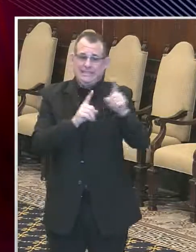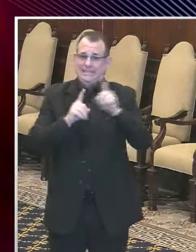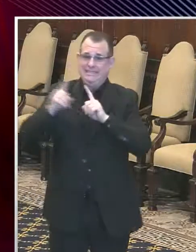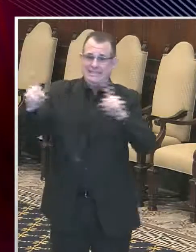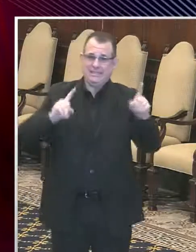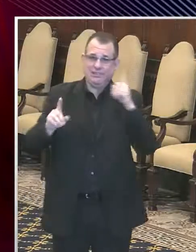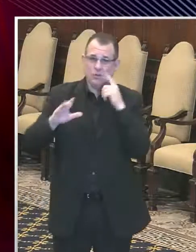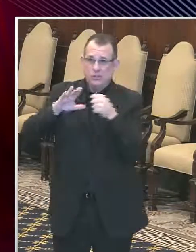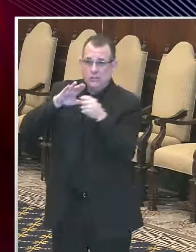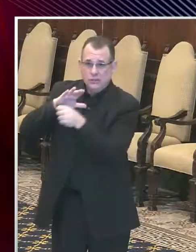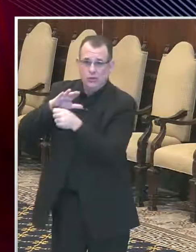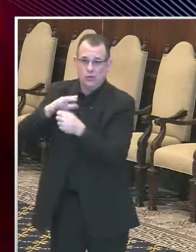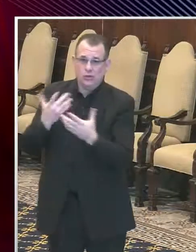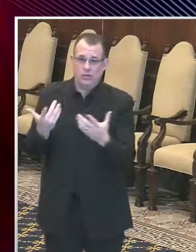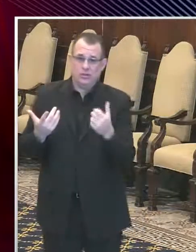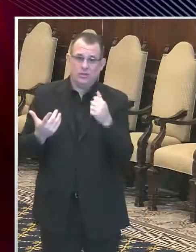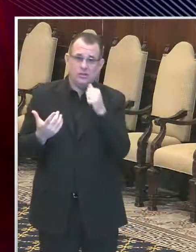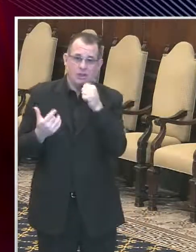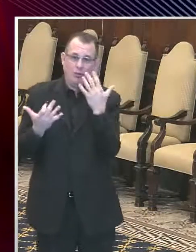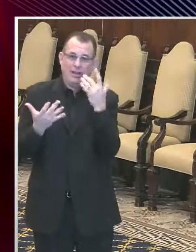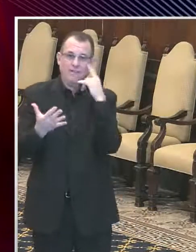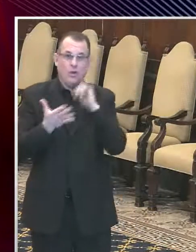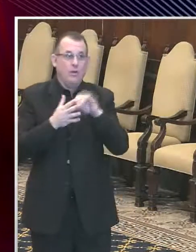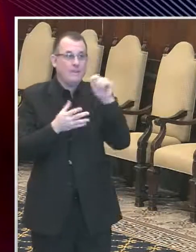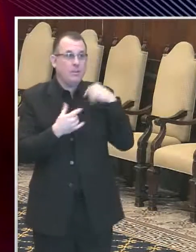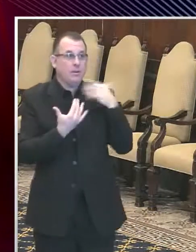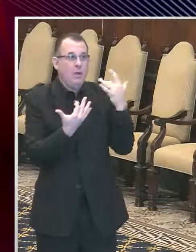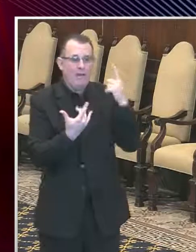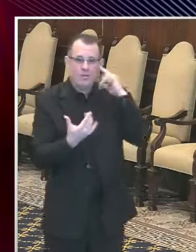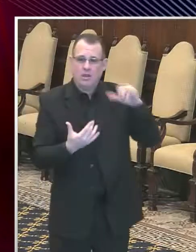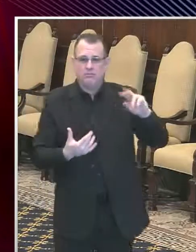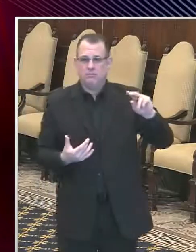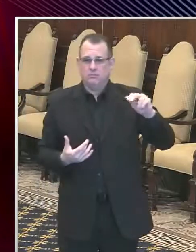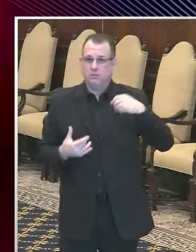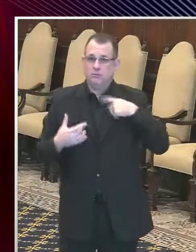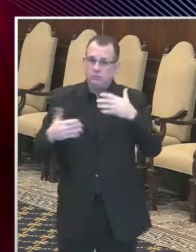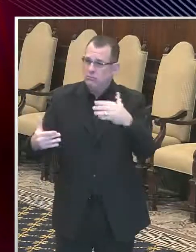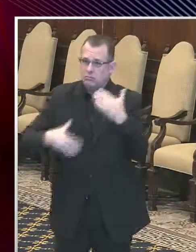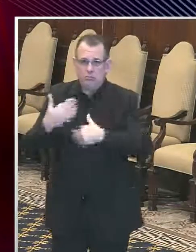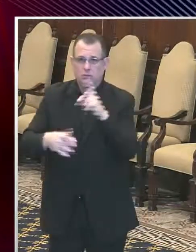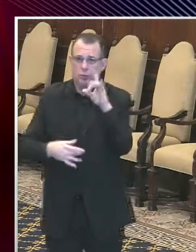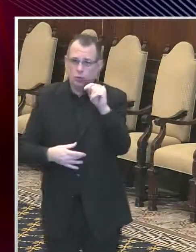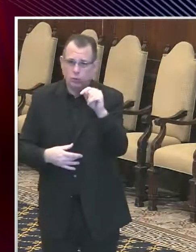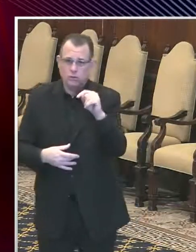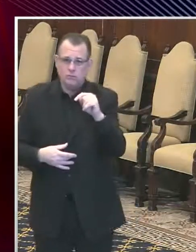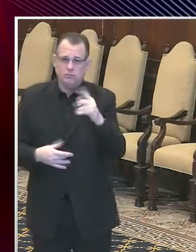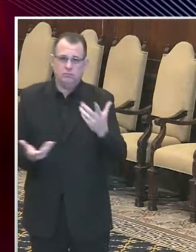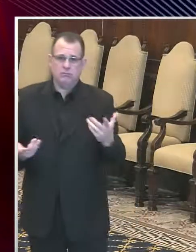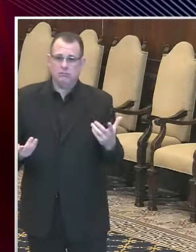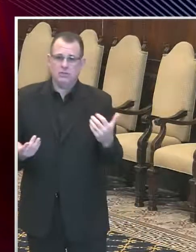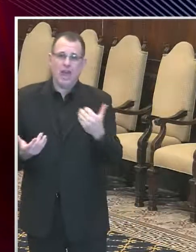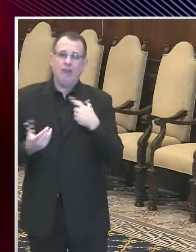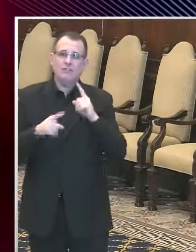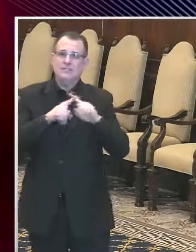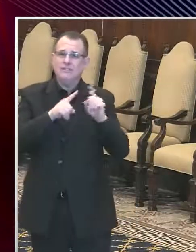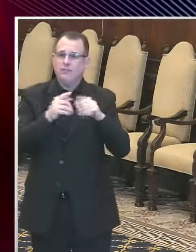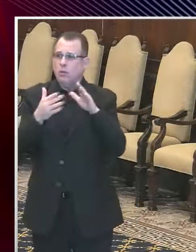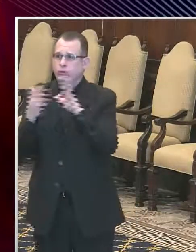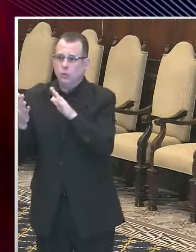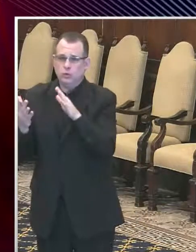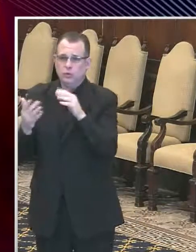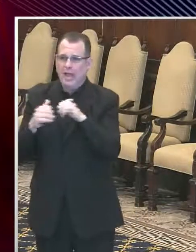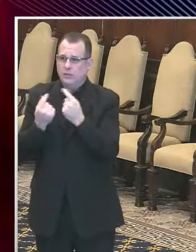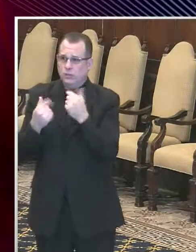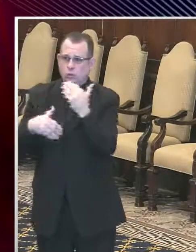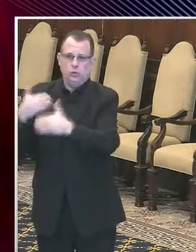So we did not wait for FEMA funding to do that. We have implemented a number of measures to make sure that happens. Could you tell